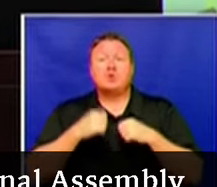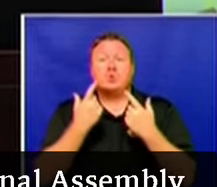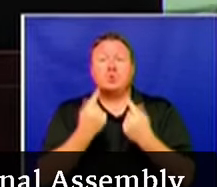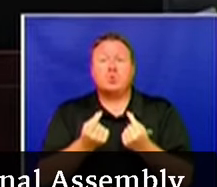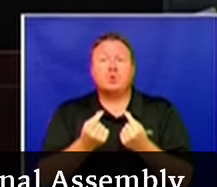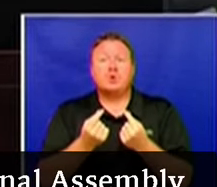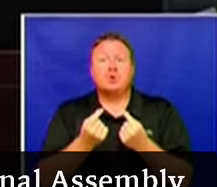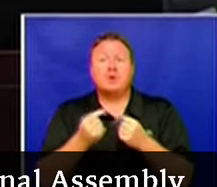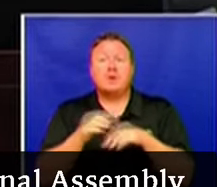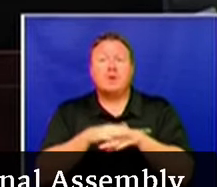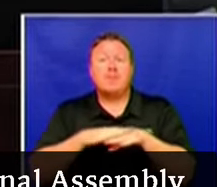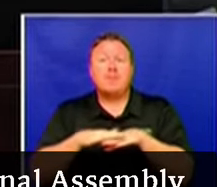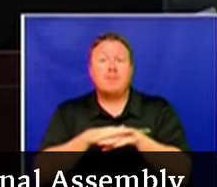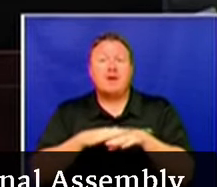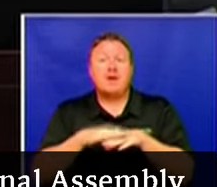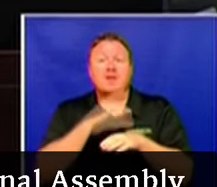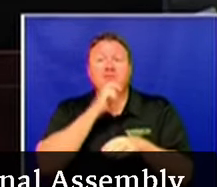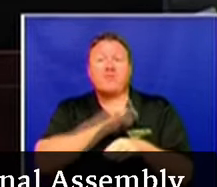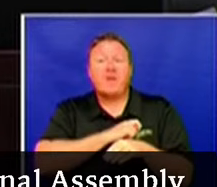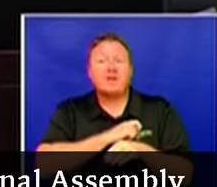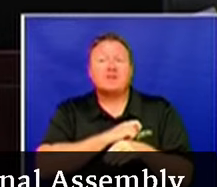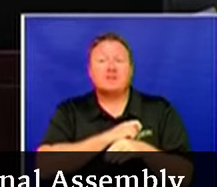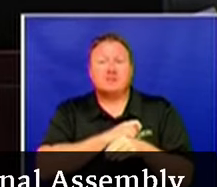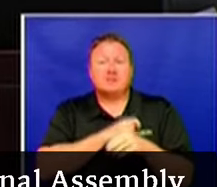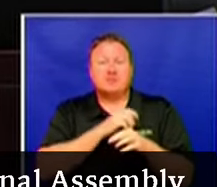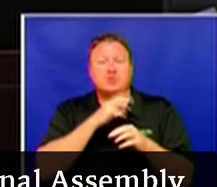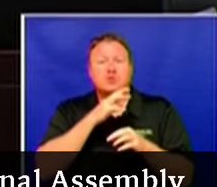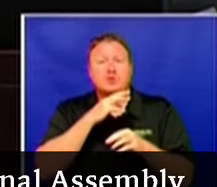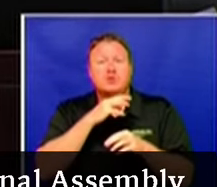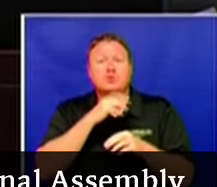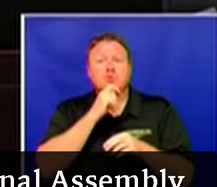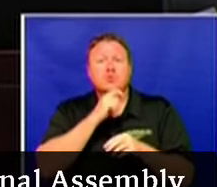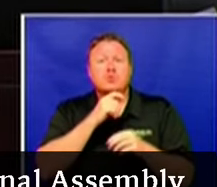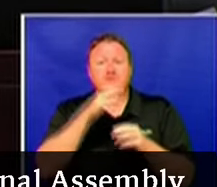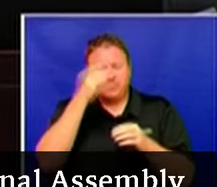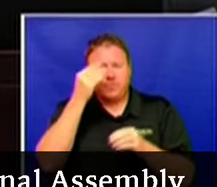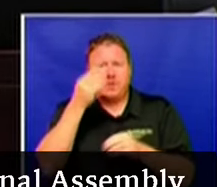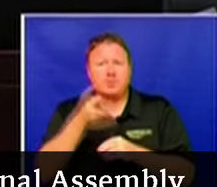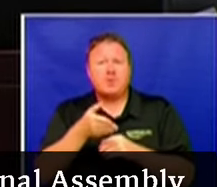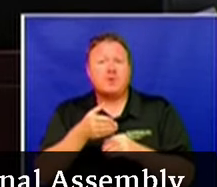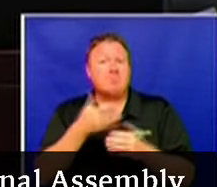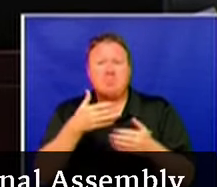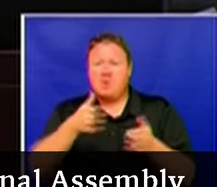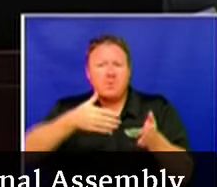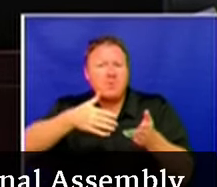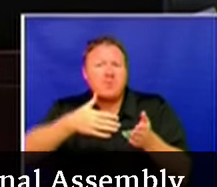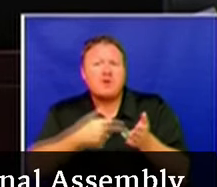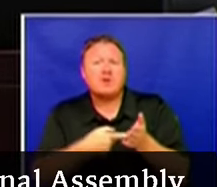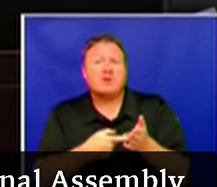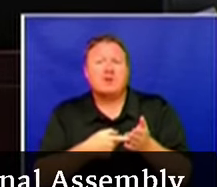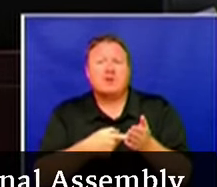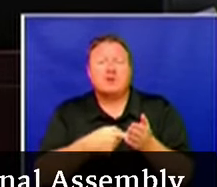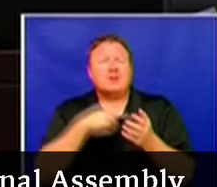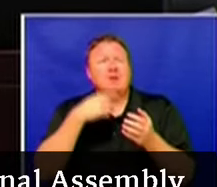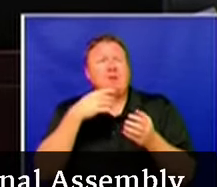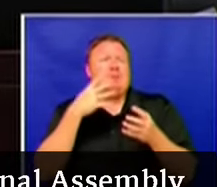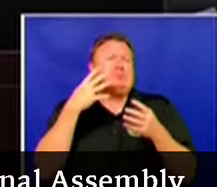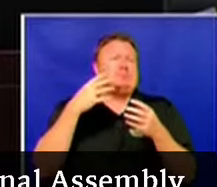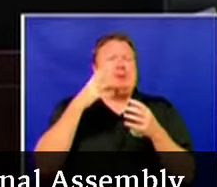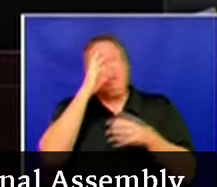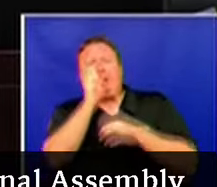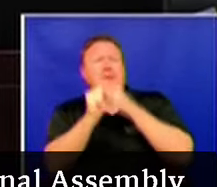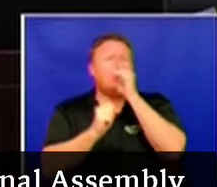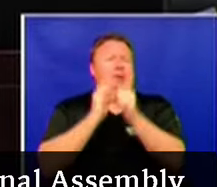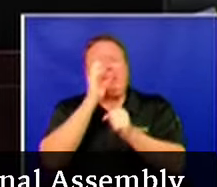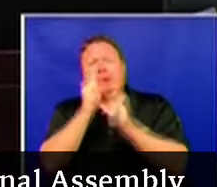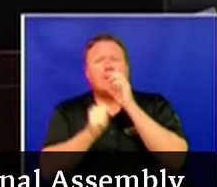on facts, on real information. And without that, we would just be speculating. And